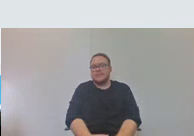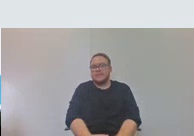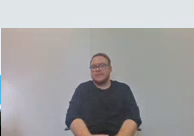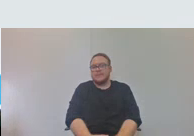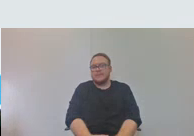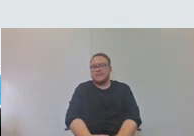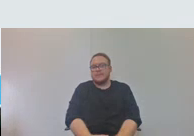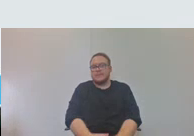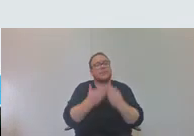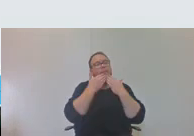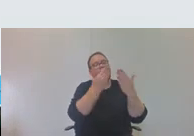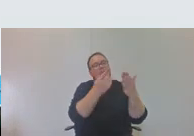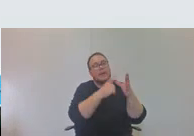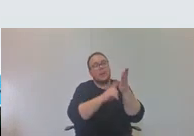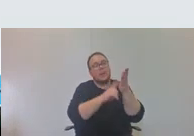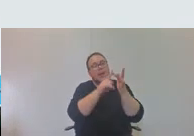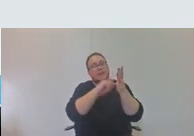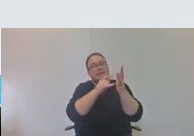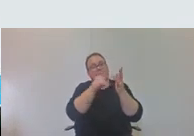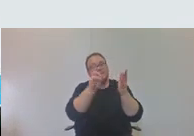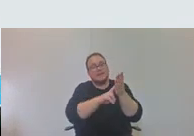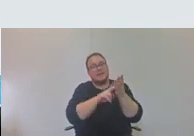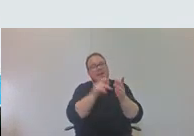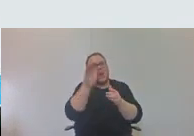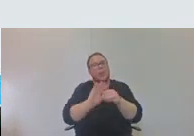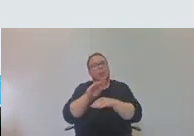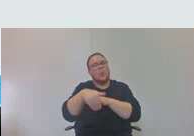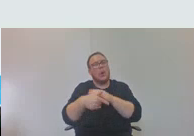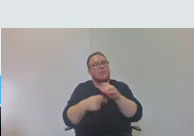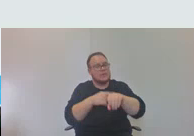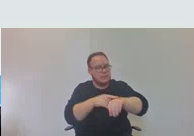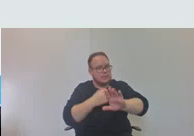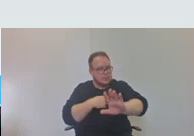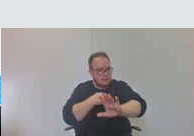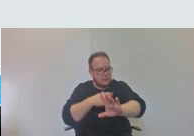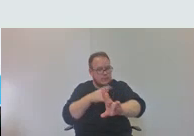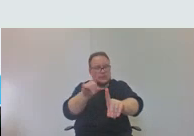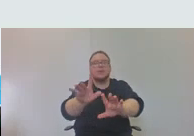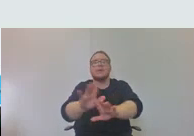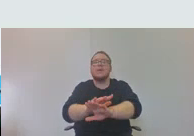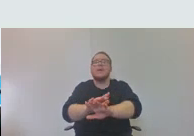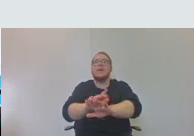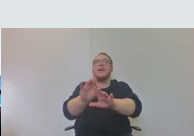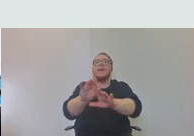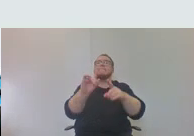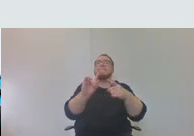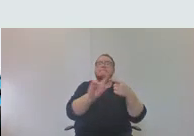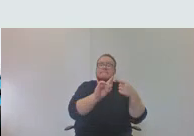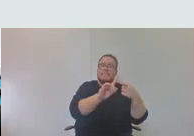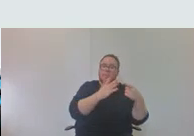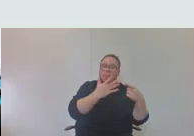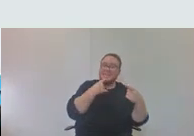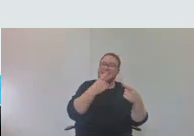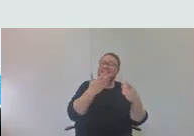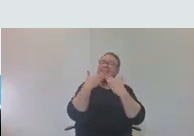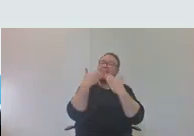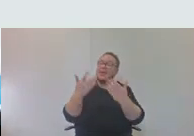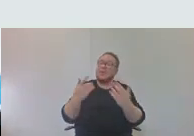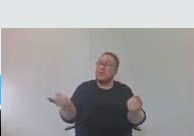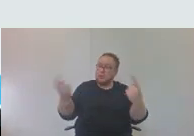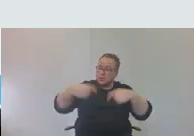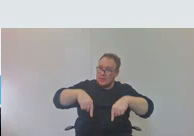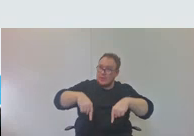no, thanks, Alison, and I'm conscious we're slightly over, so I'll keep it brief. I think the first thing to say is thank you everyone for joining us. We've got,